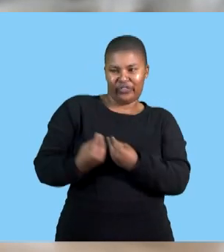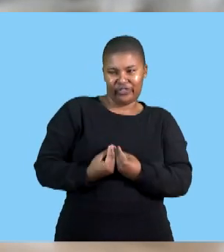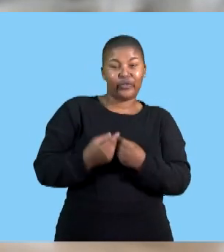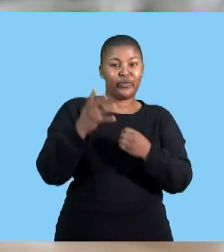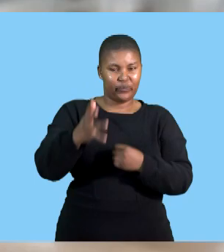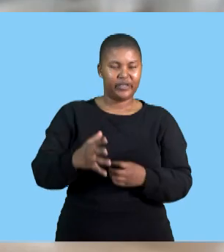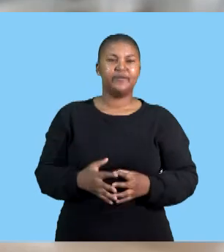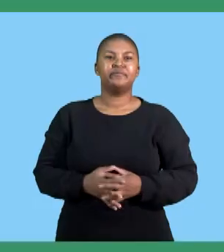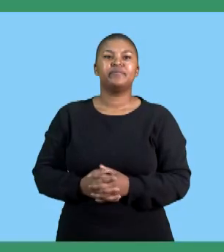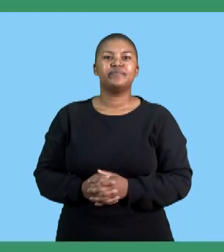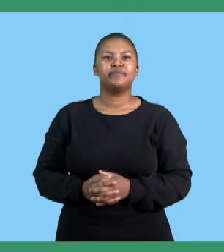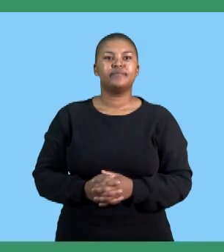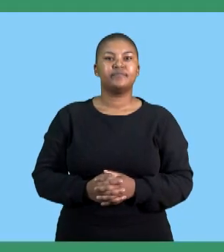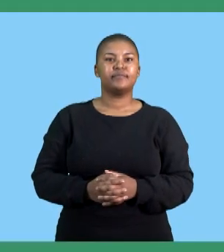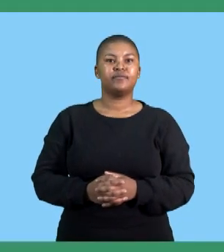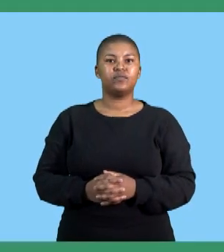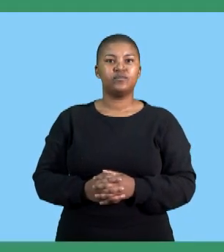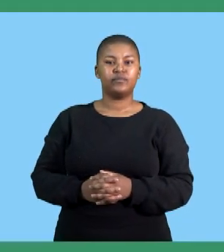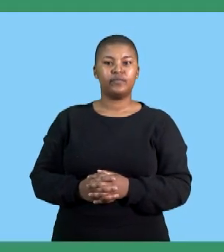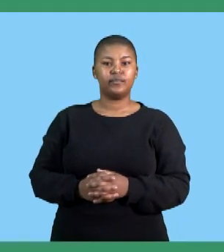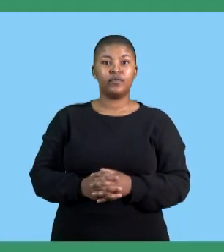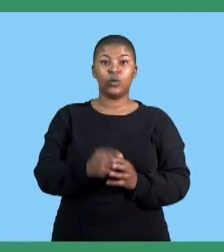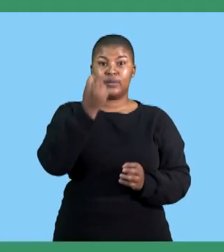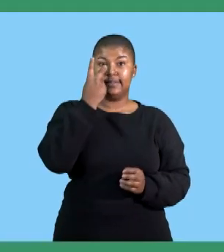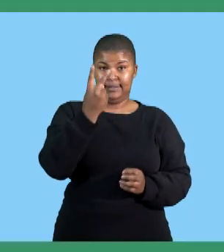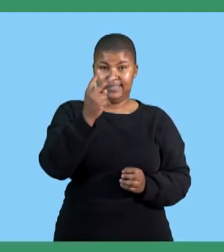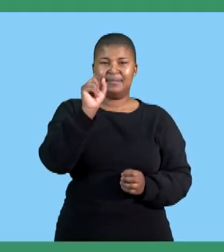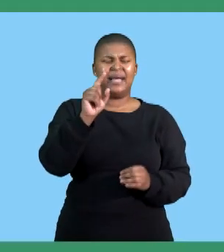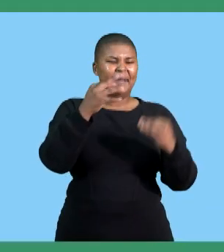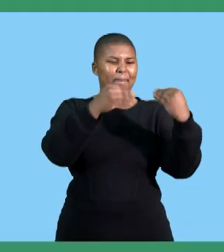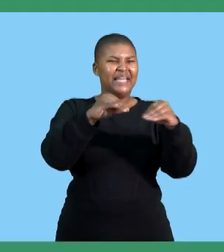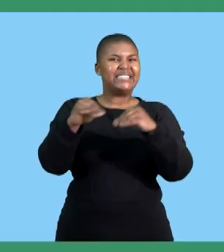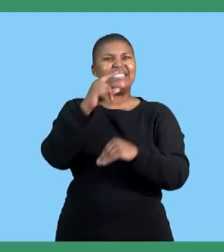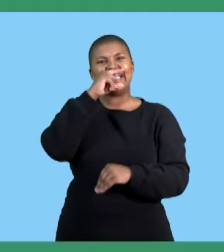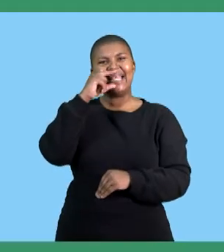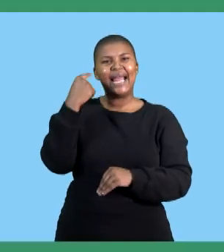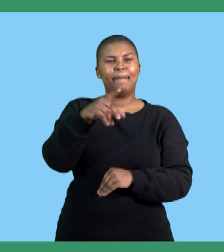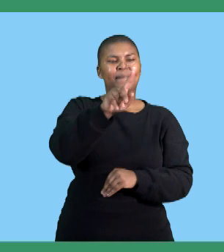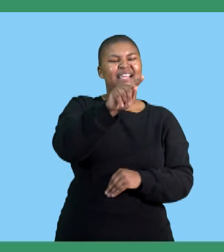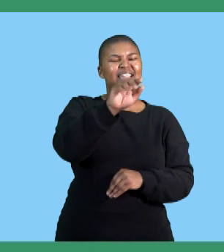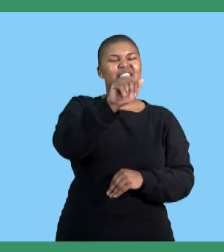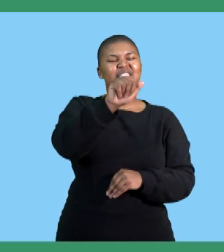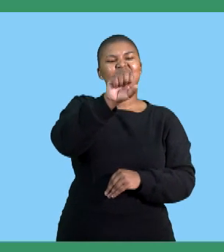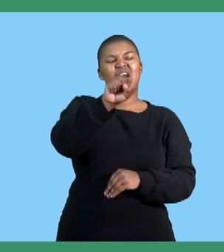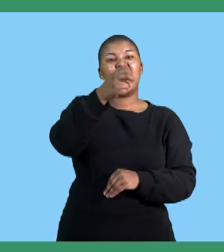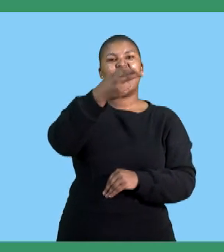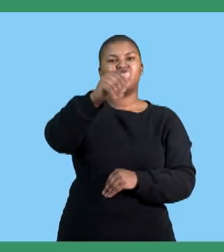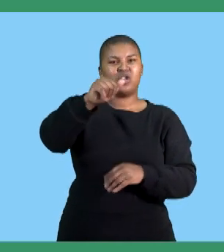together. Now, in this scenario, as you can see, we are looking at a business called Tasha